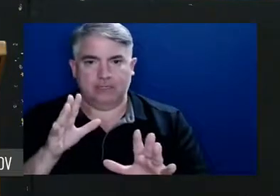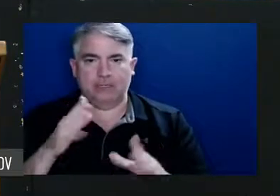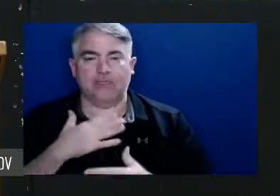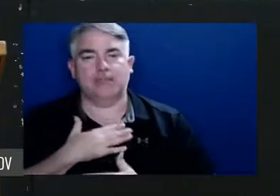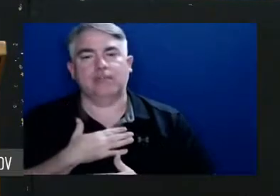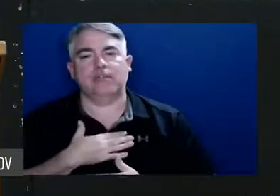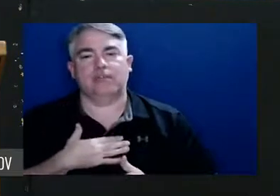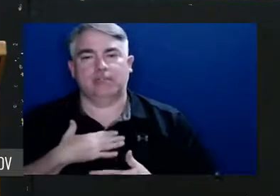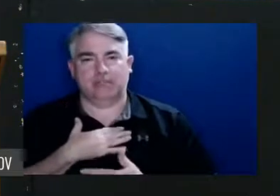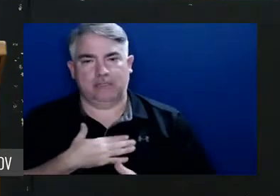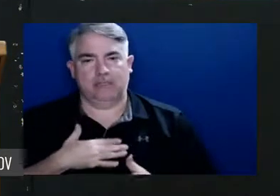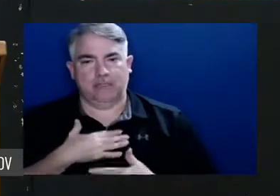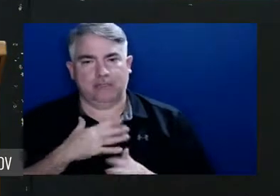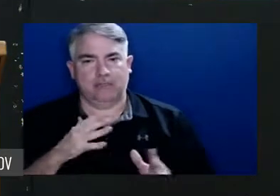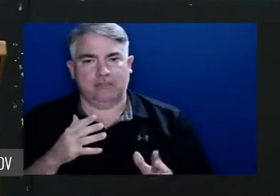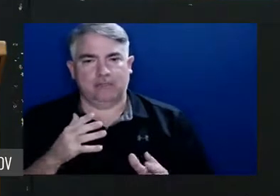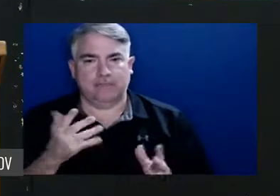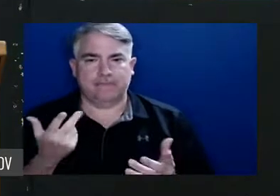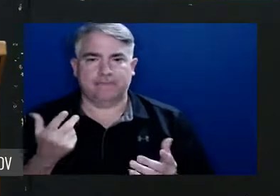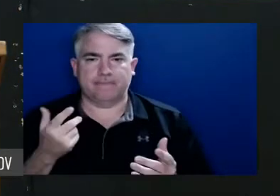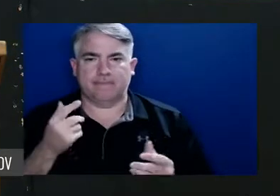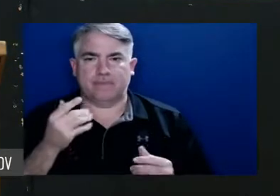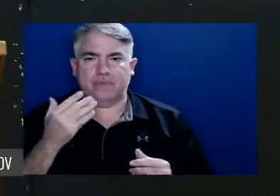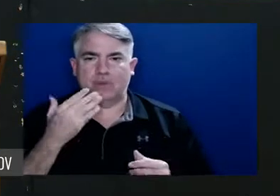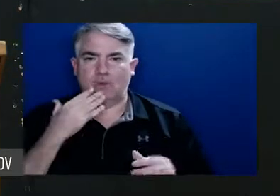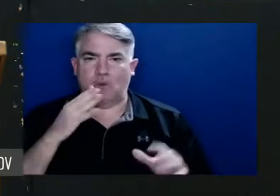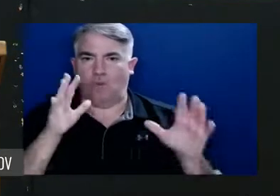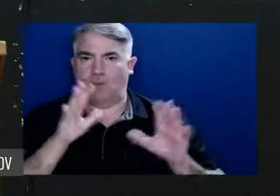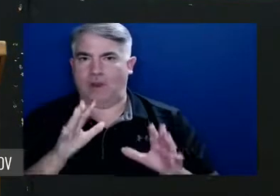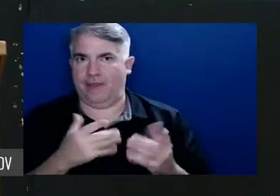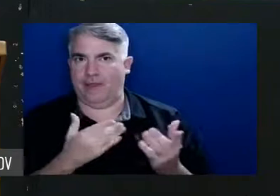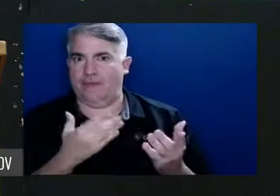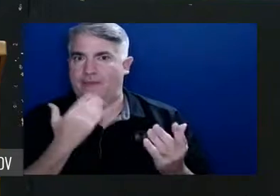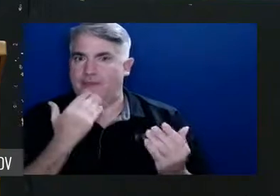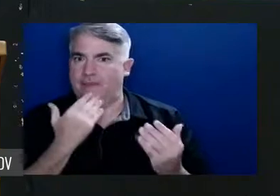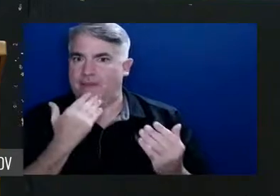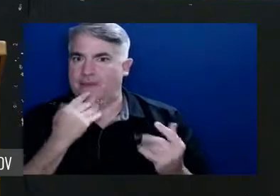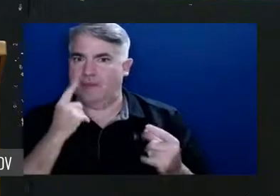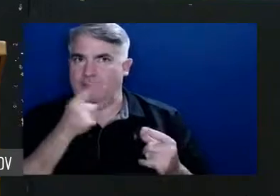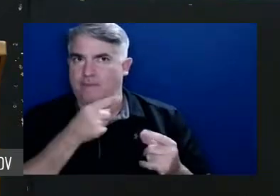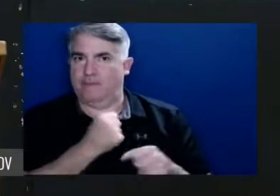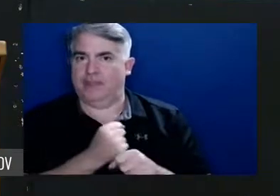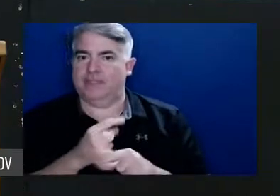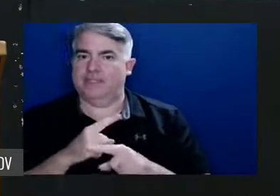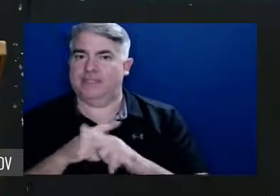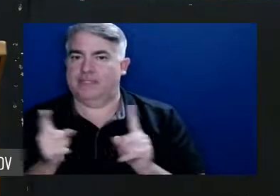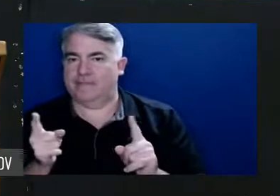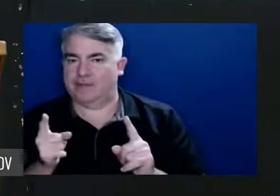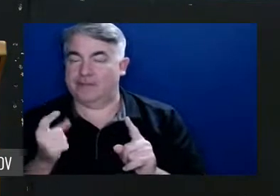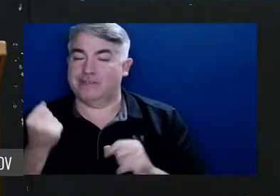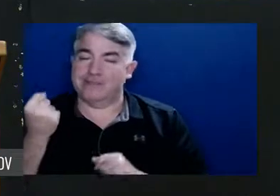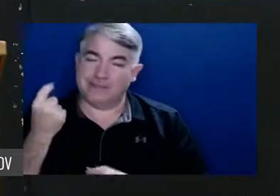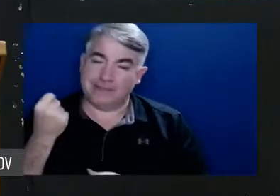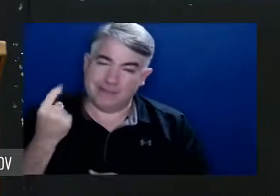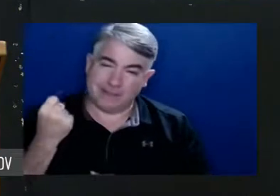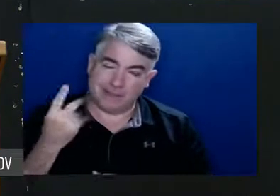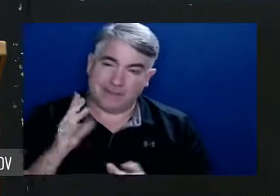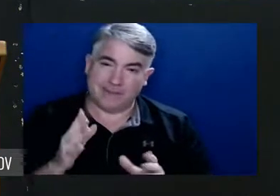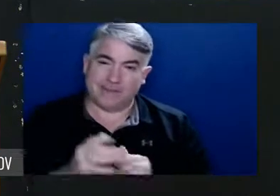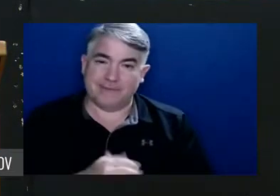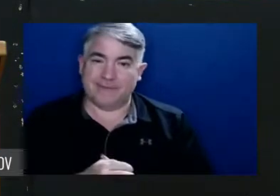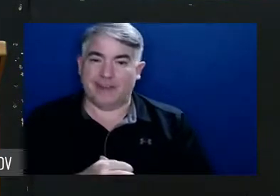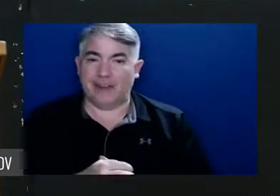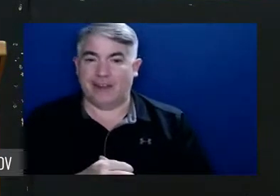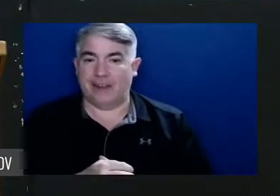here and the good weather and the opportunity to make a difference. Let's also recognize, like we see around the west zone, around Old Station, that fire does want